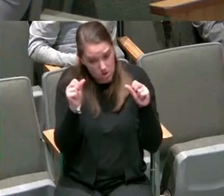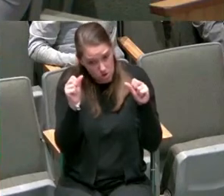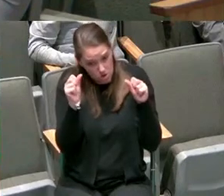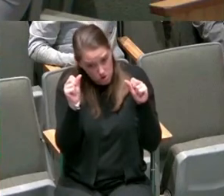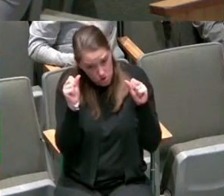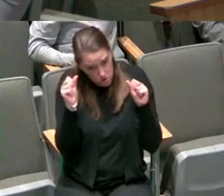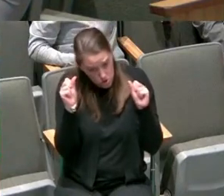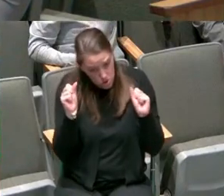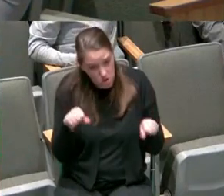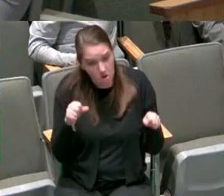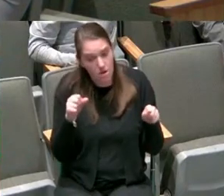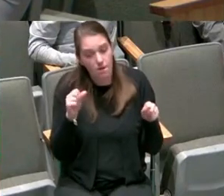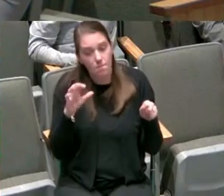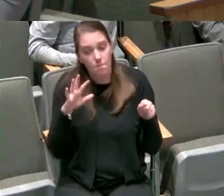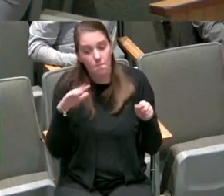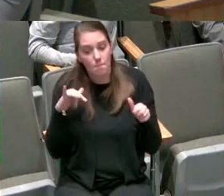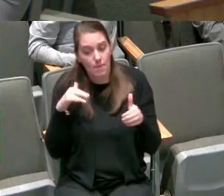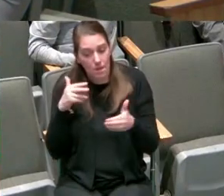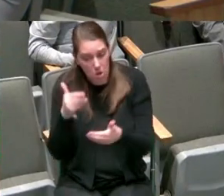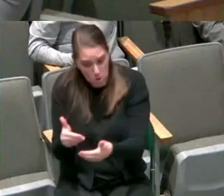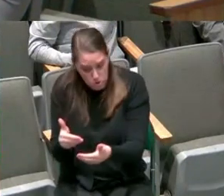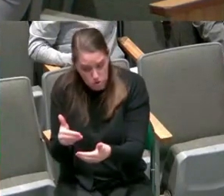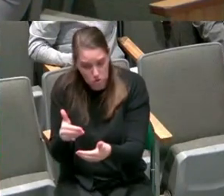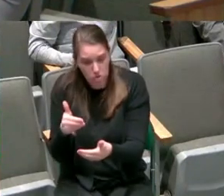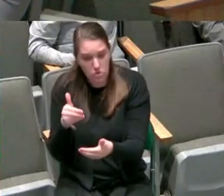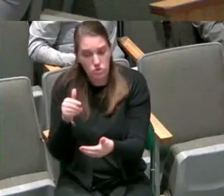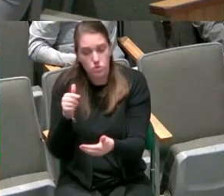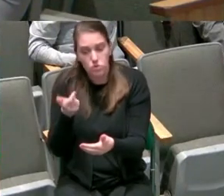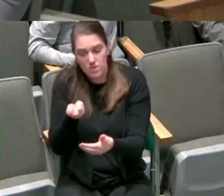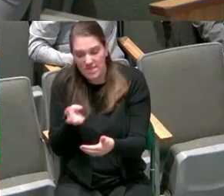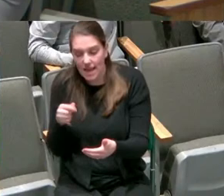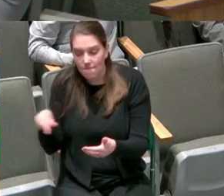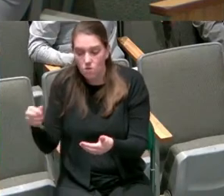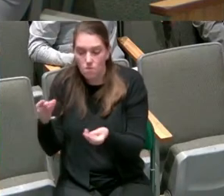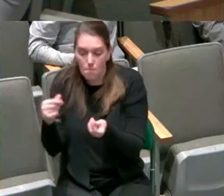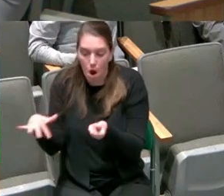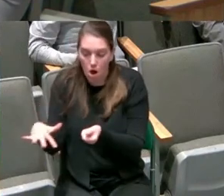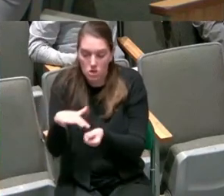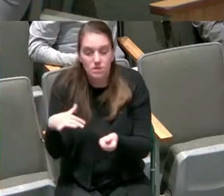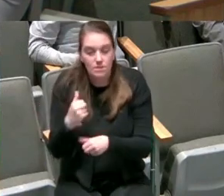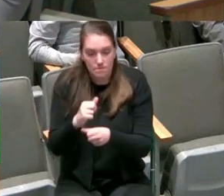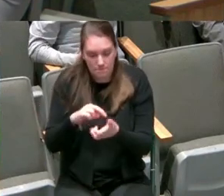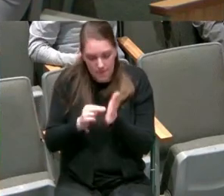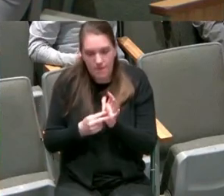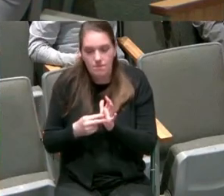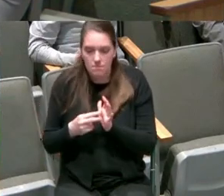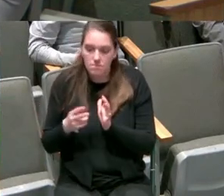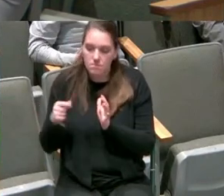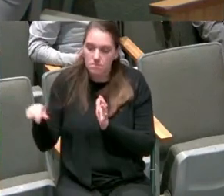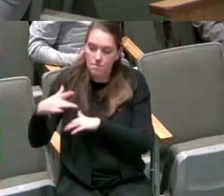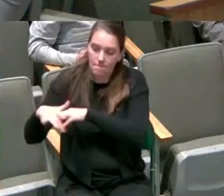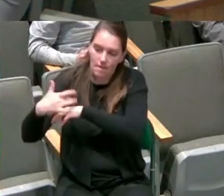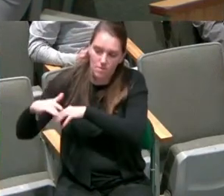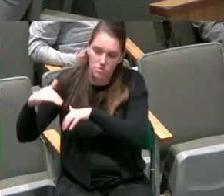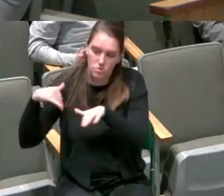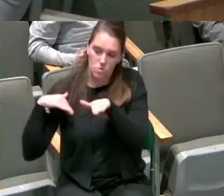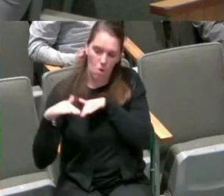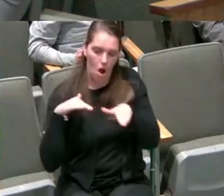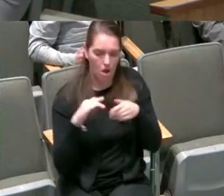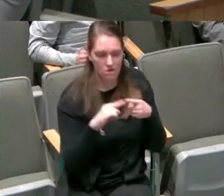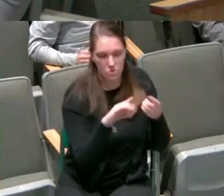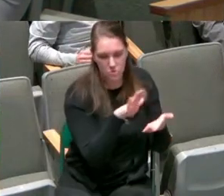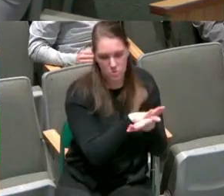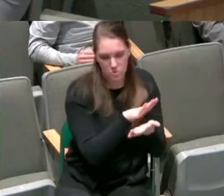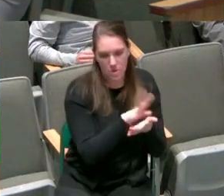several Parcels that would that would open up neighborhoods to walk to the new school as well as the